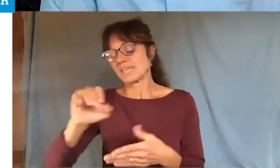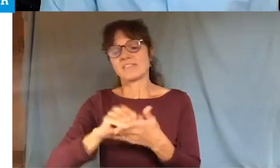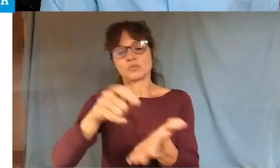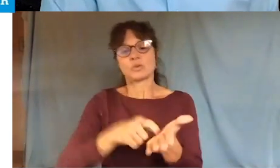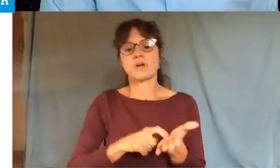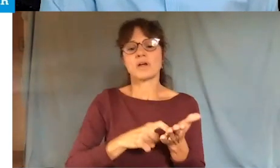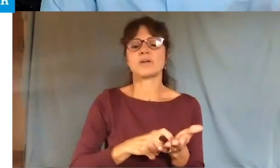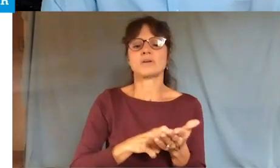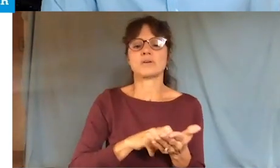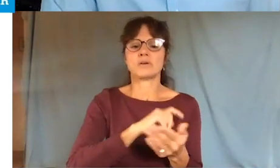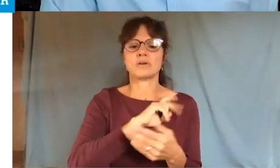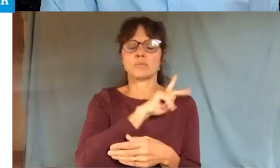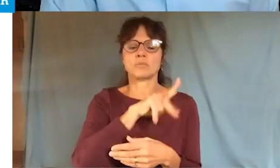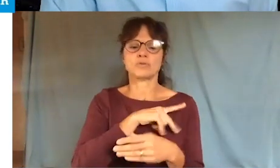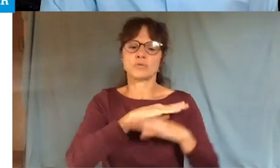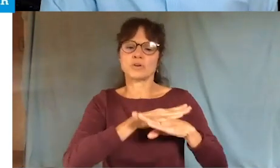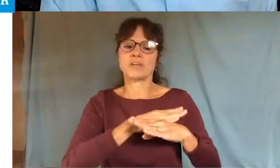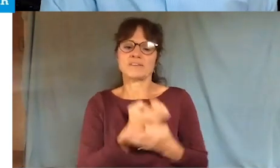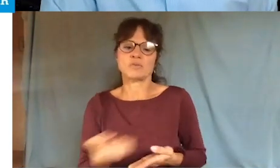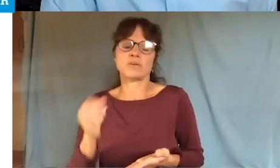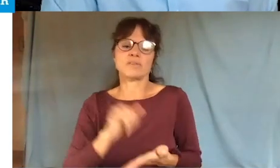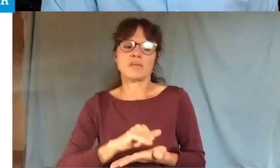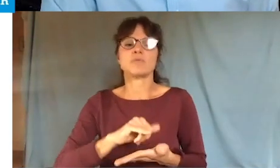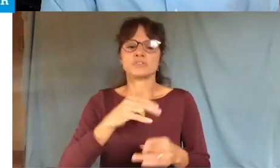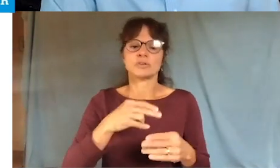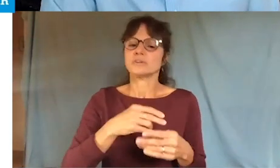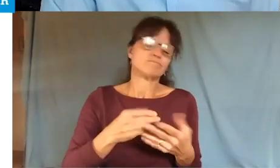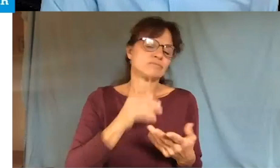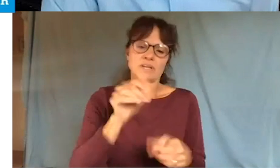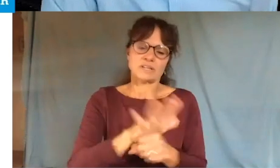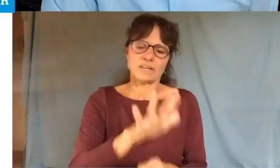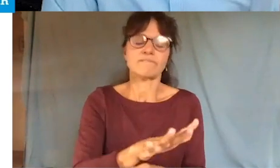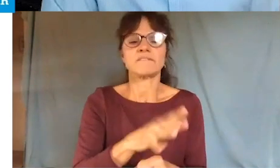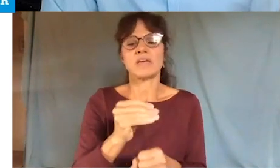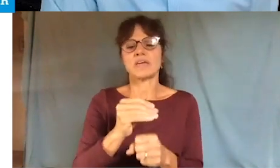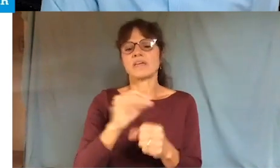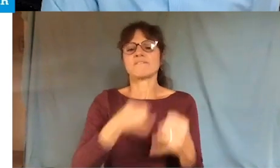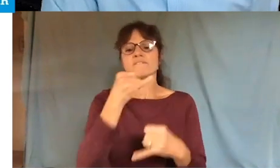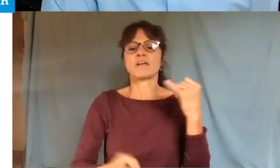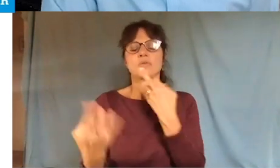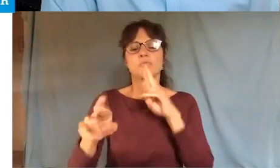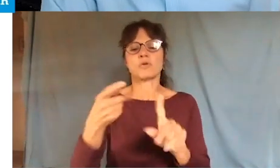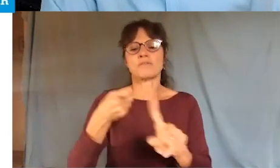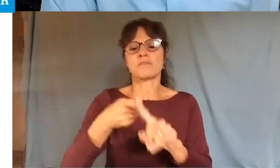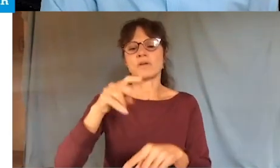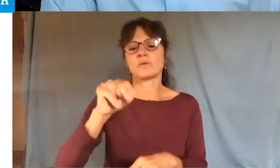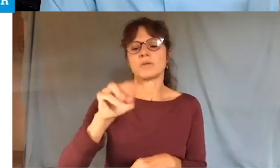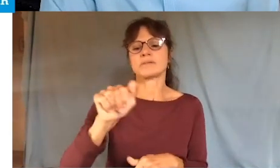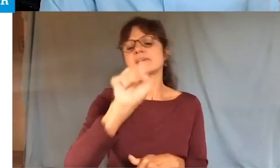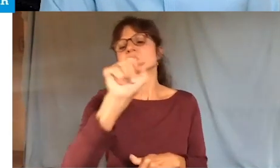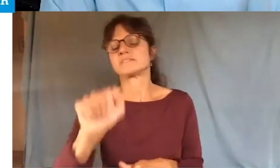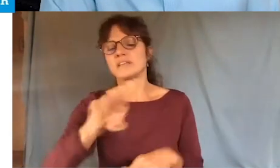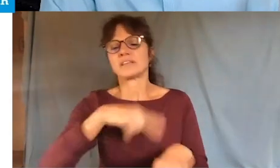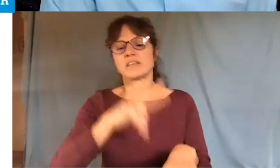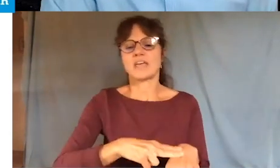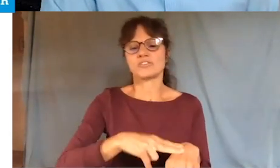personal protective equipment, which also became in short supply. And finally, what was a report from NASTED, the National Association of